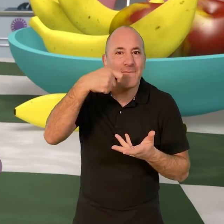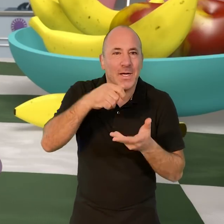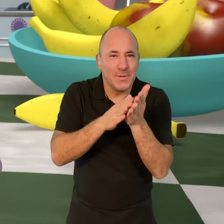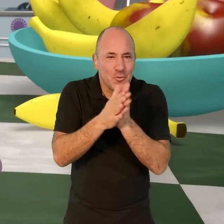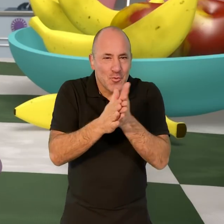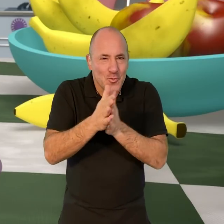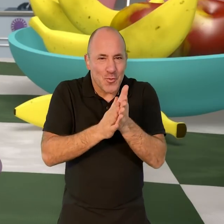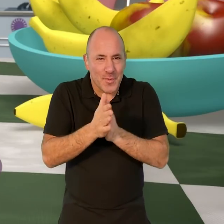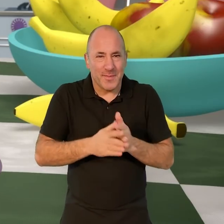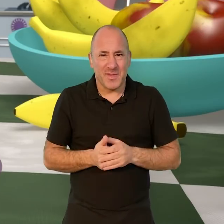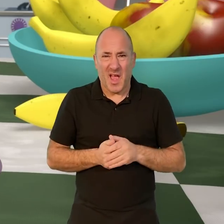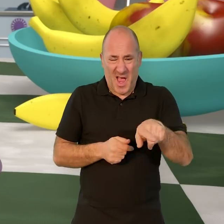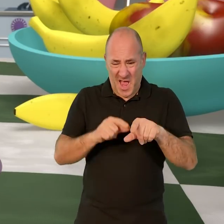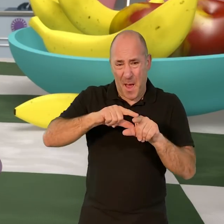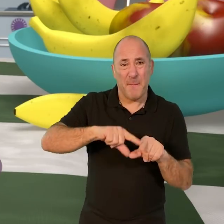Bananas for